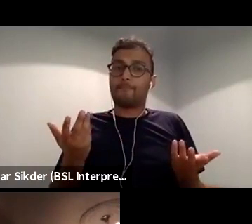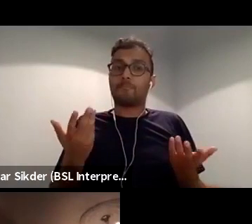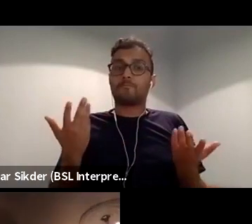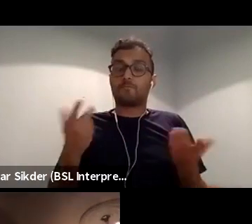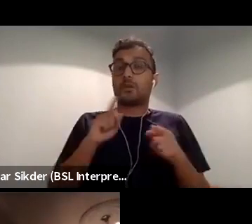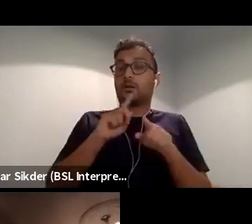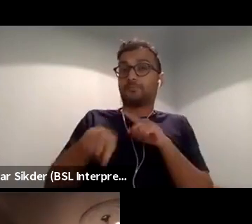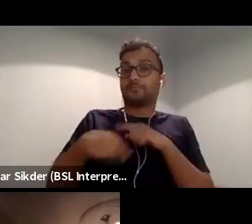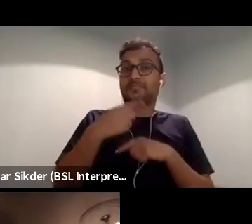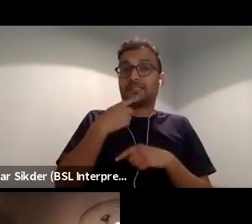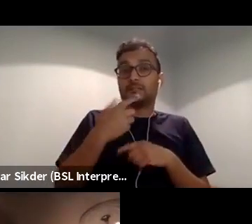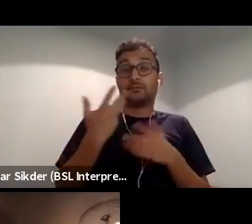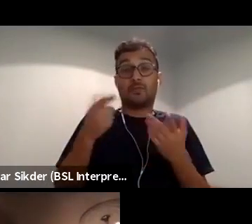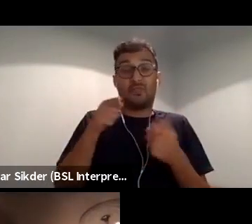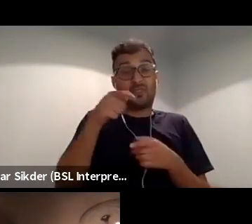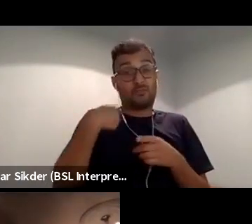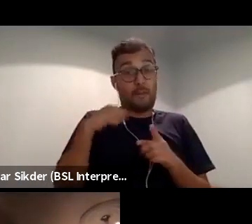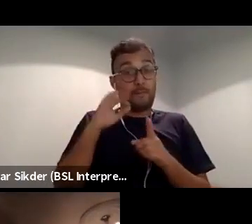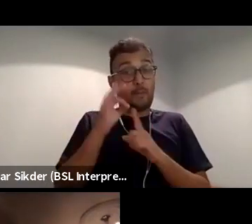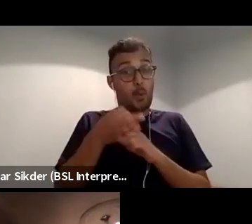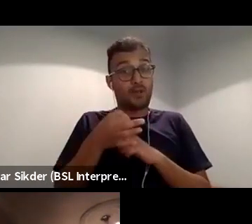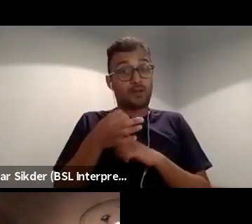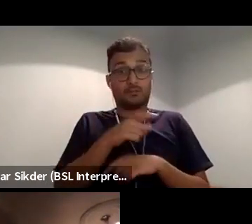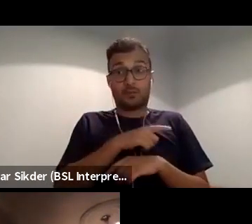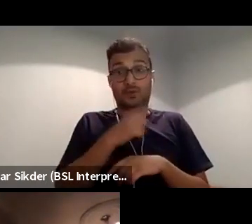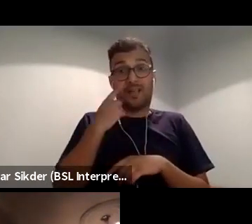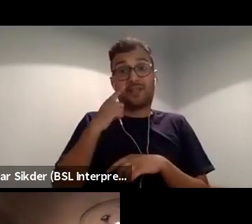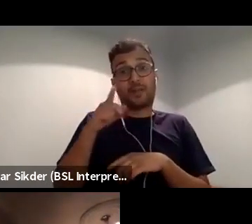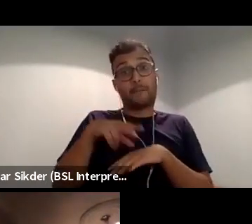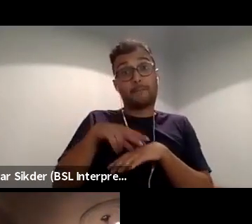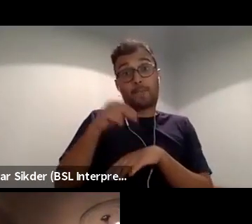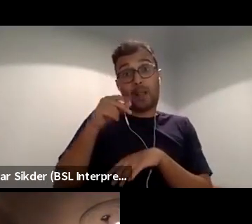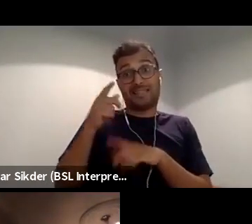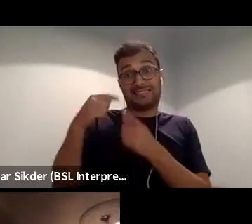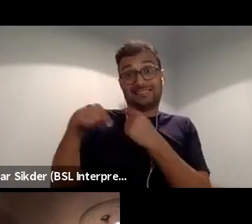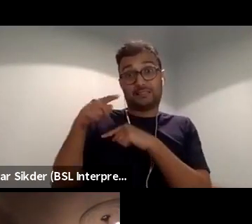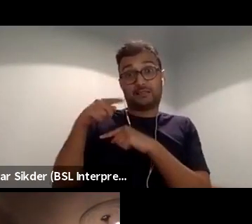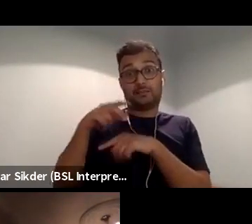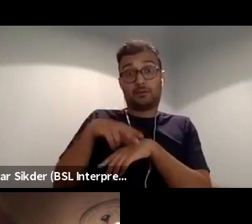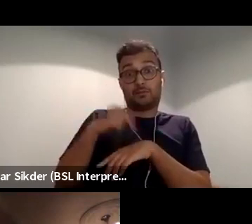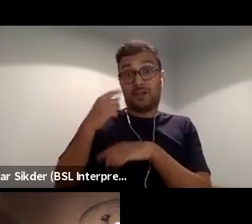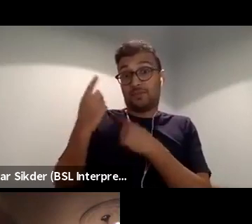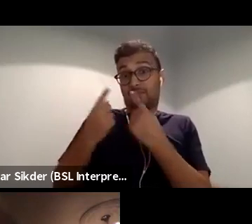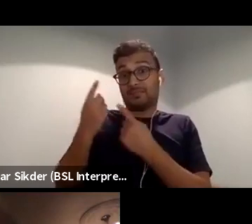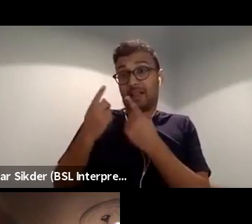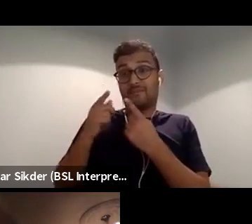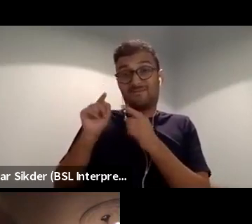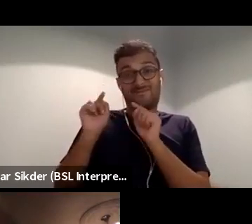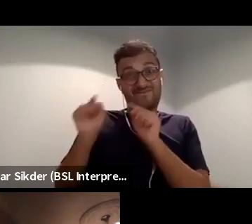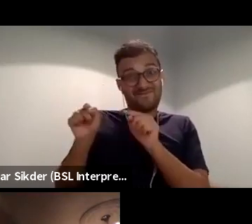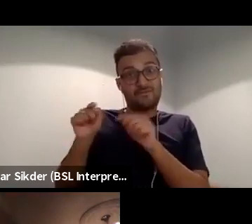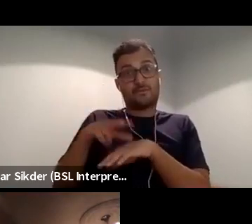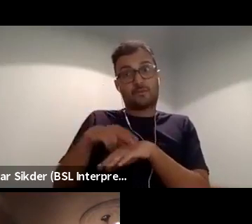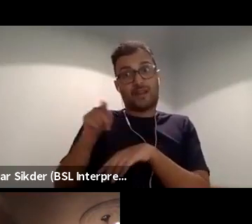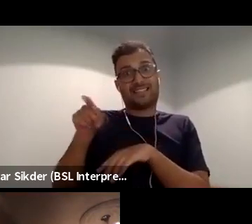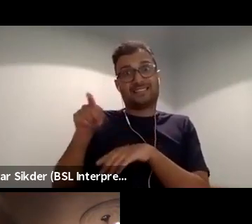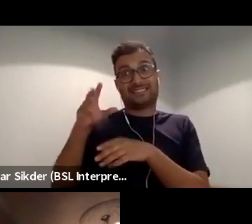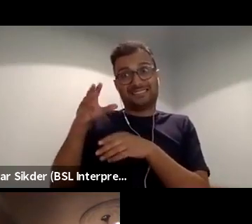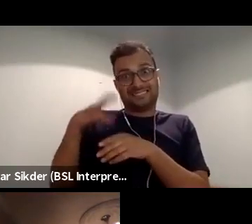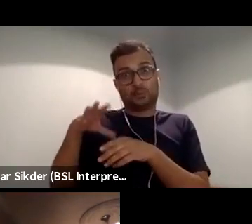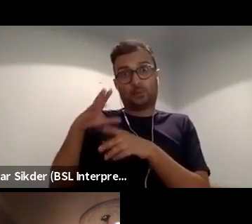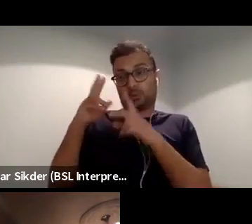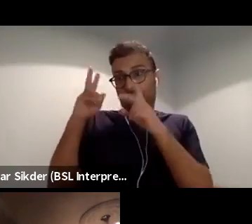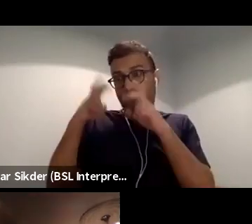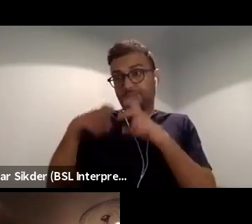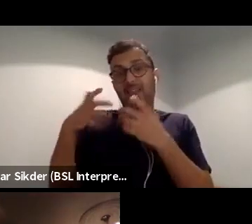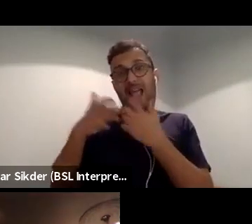that actually, you know, police forces themselves also need to look at the way that they communicate